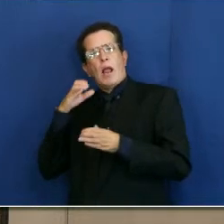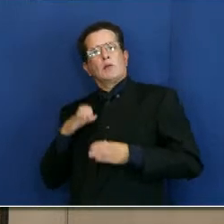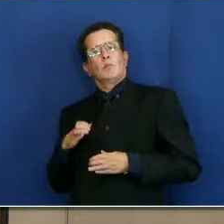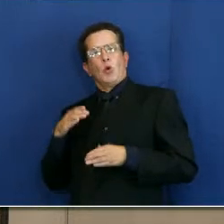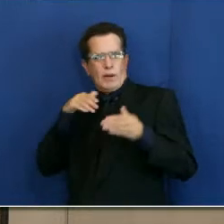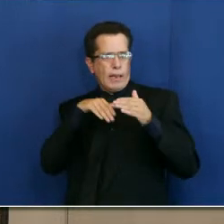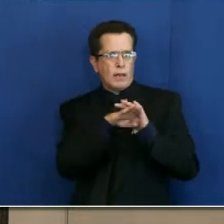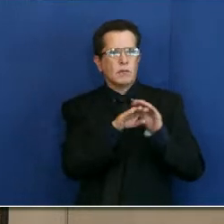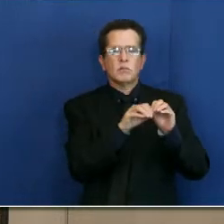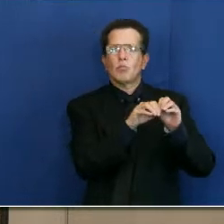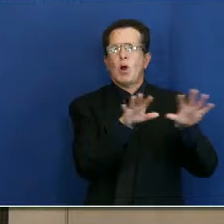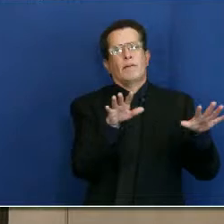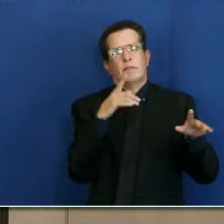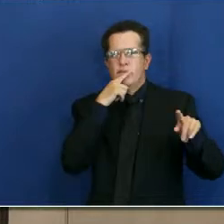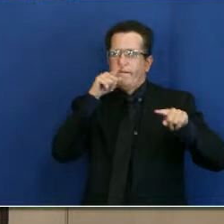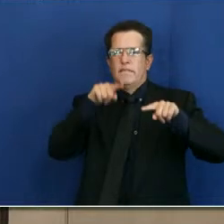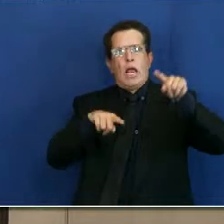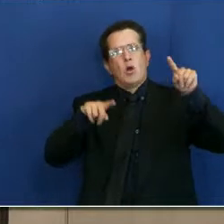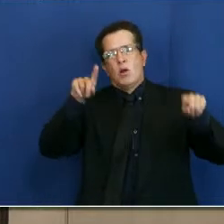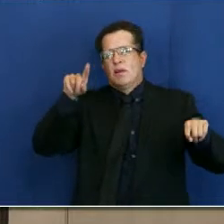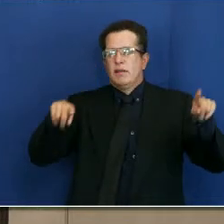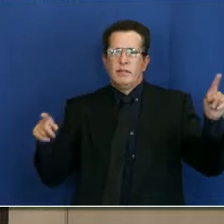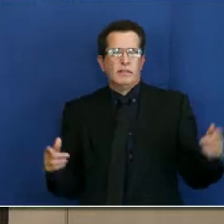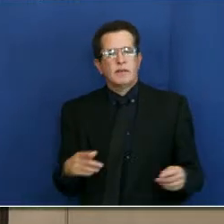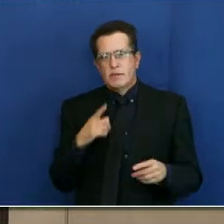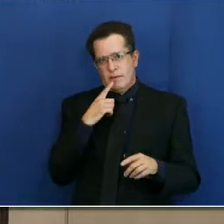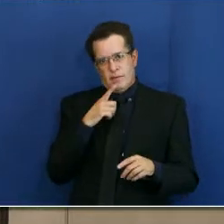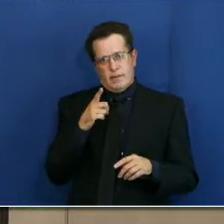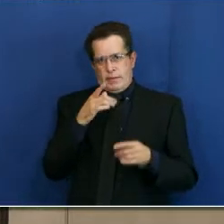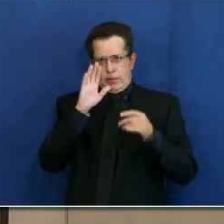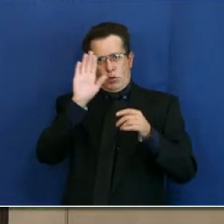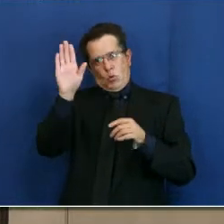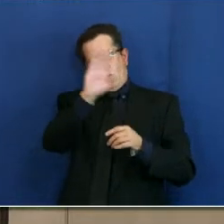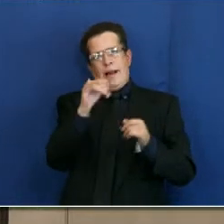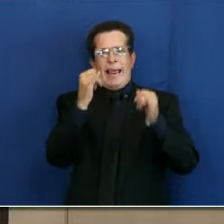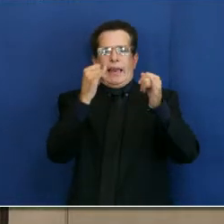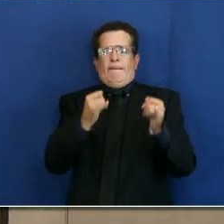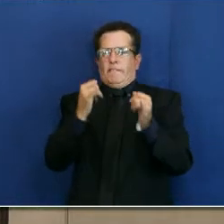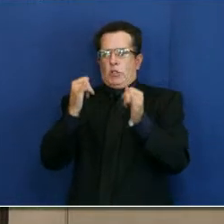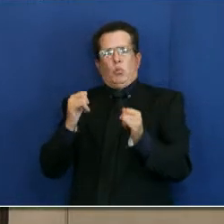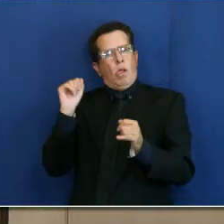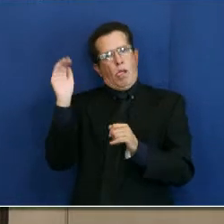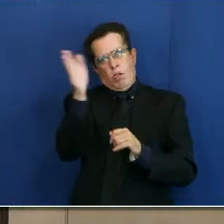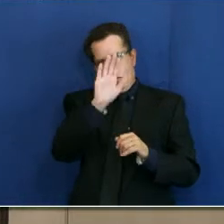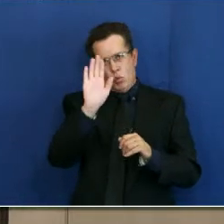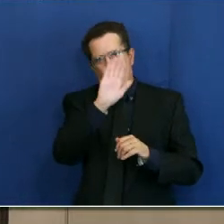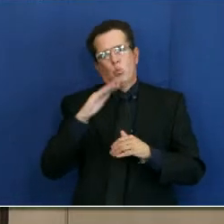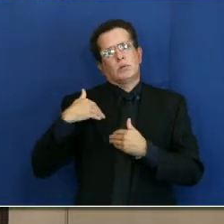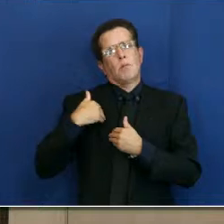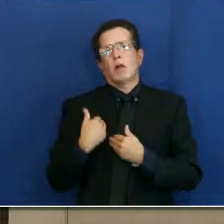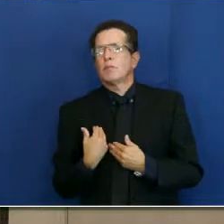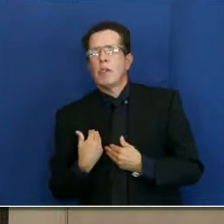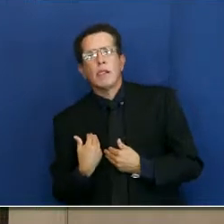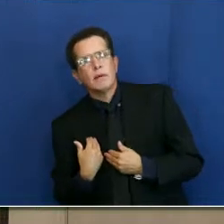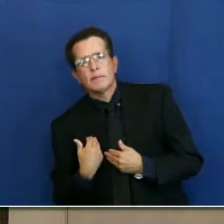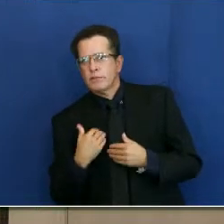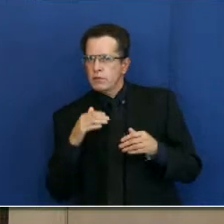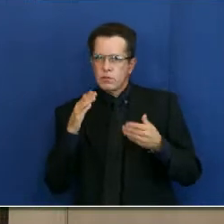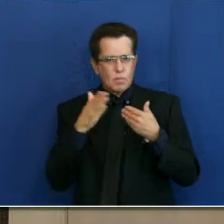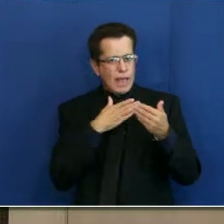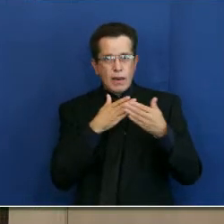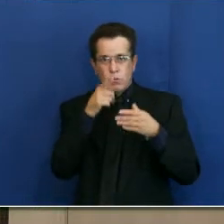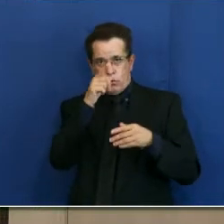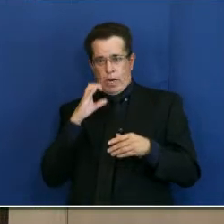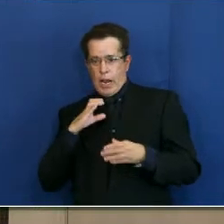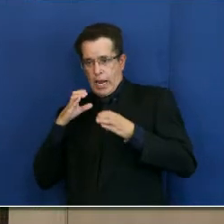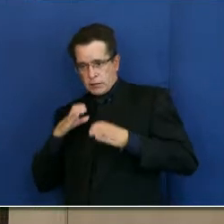be patrons, or mostly patrons. It's just individual behavior, no matter what your role is, whether you're a patron or whether